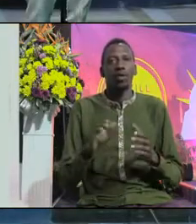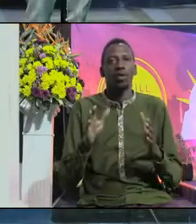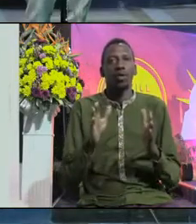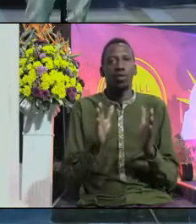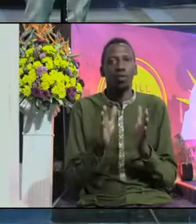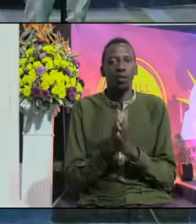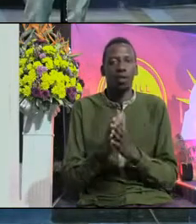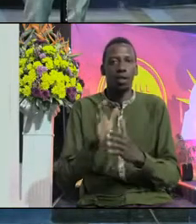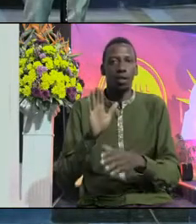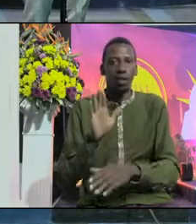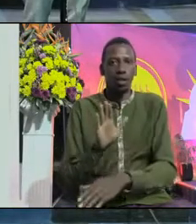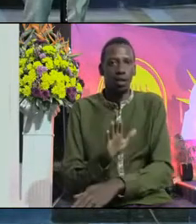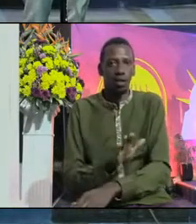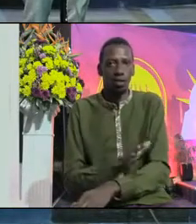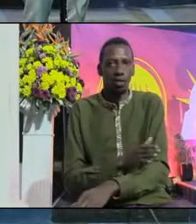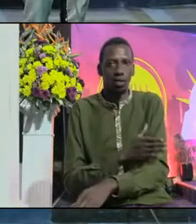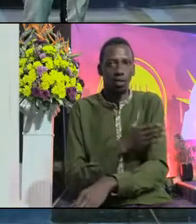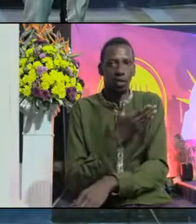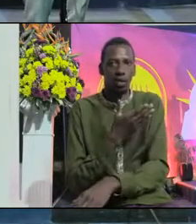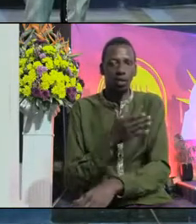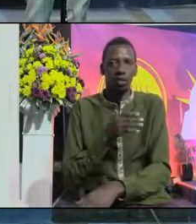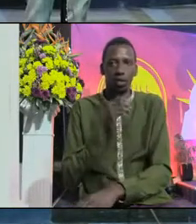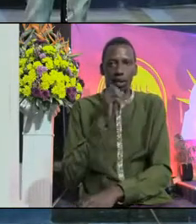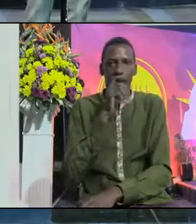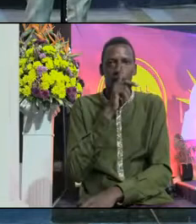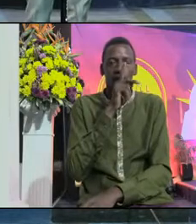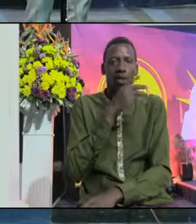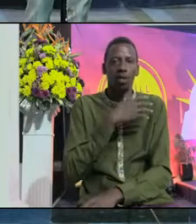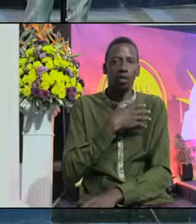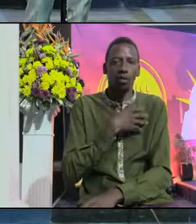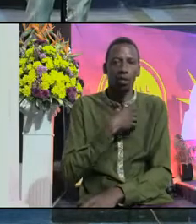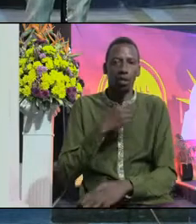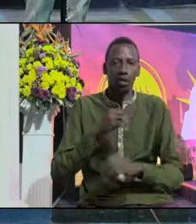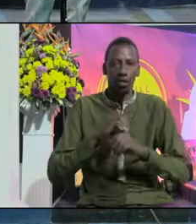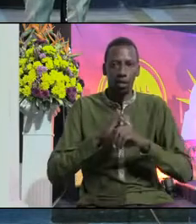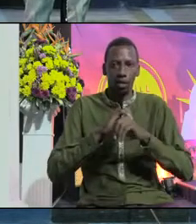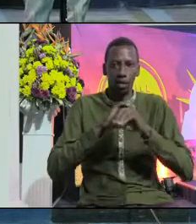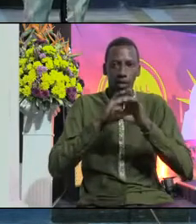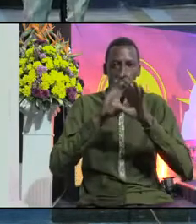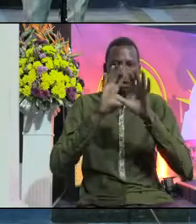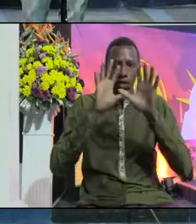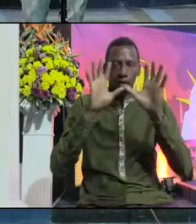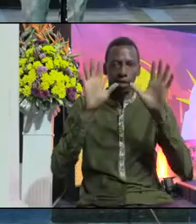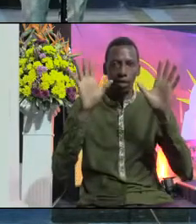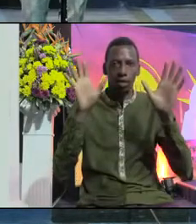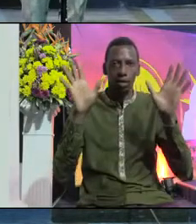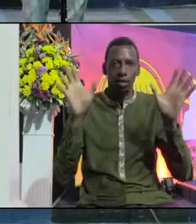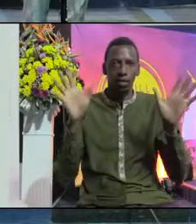him with those loud and